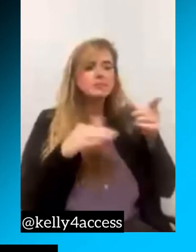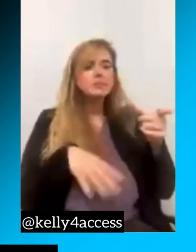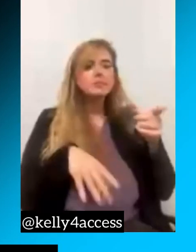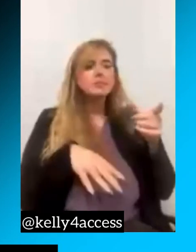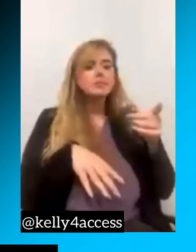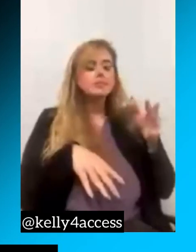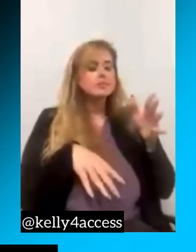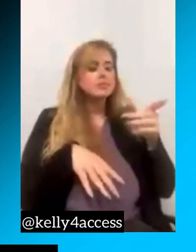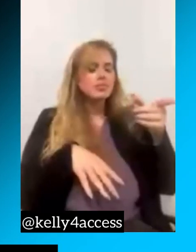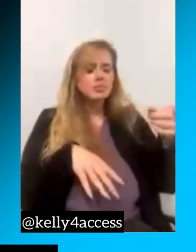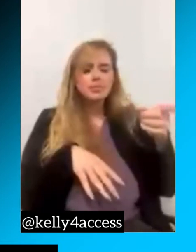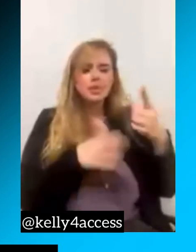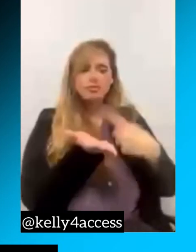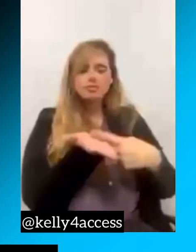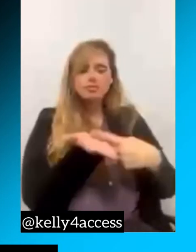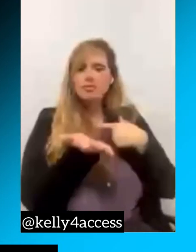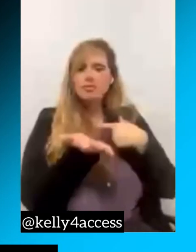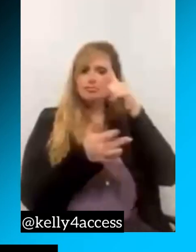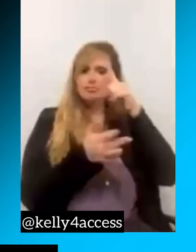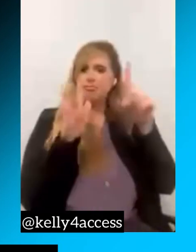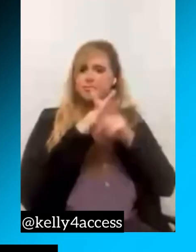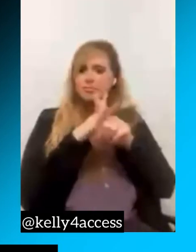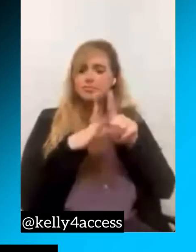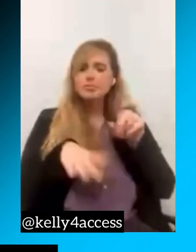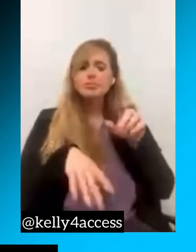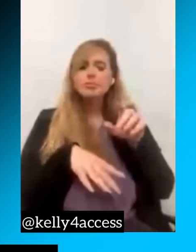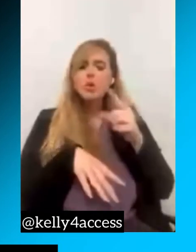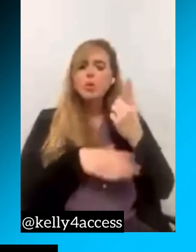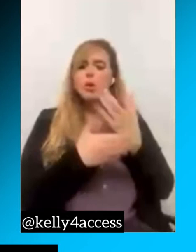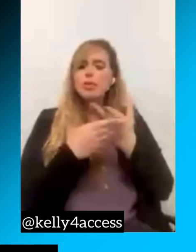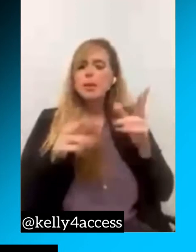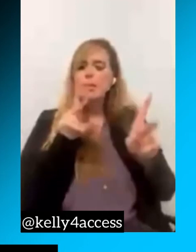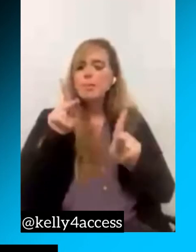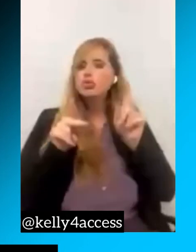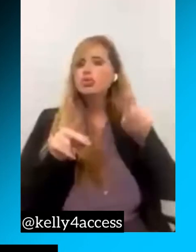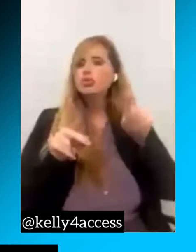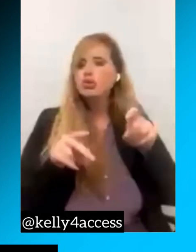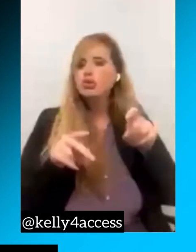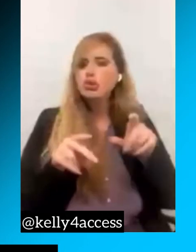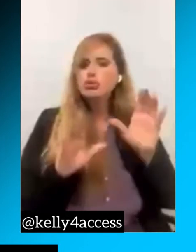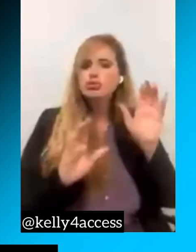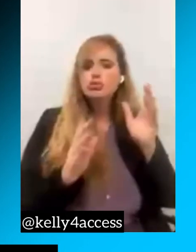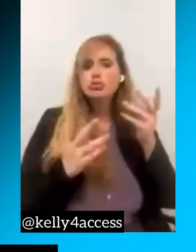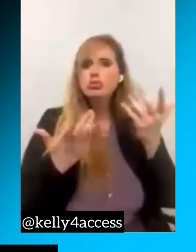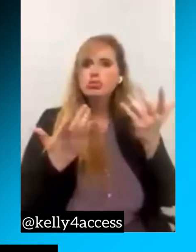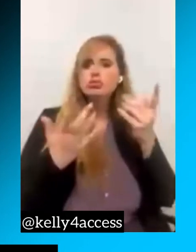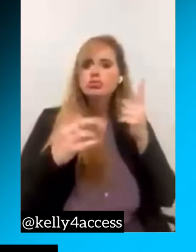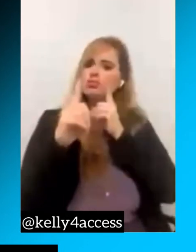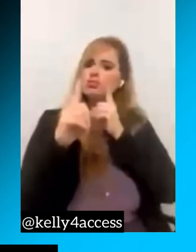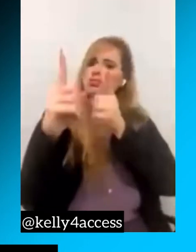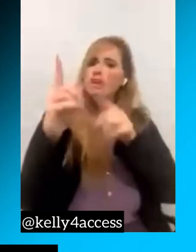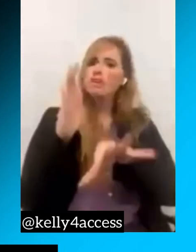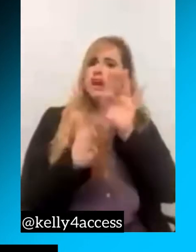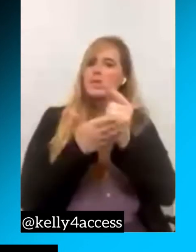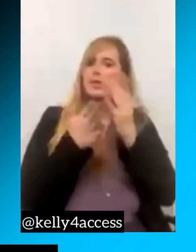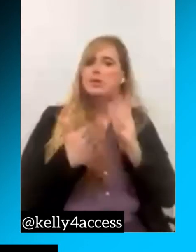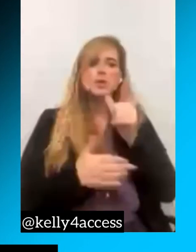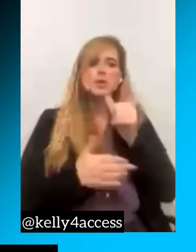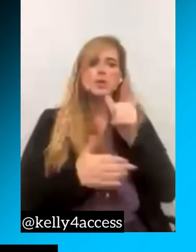was another thing that people should look for in a therapist that's going to work with polyamorous